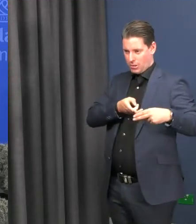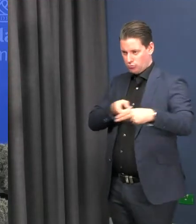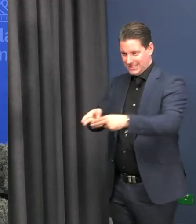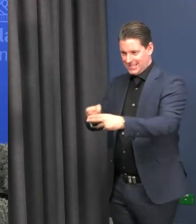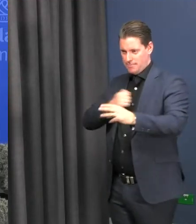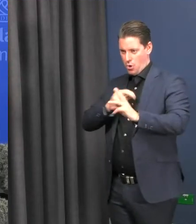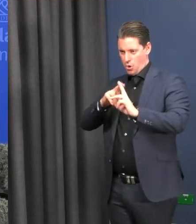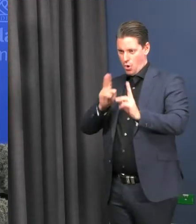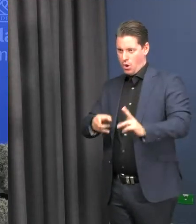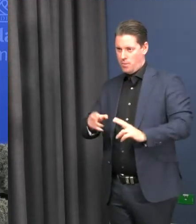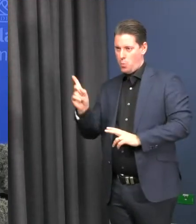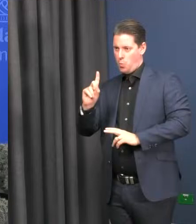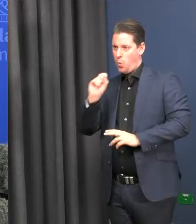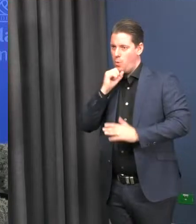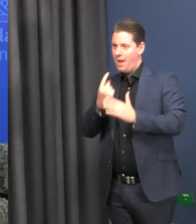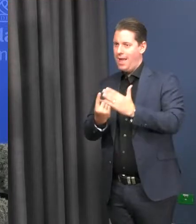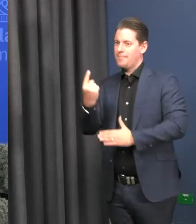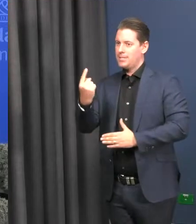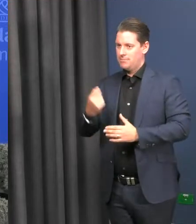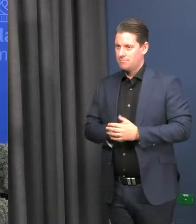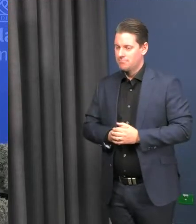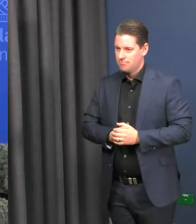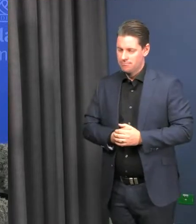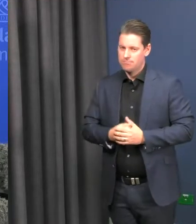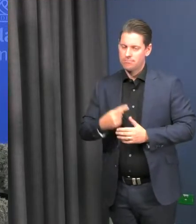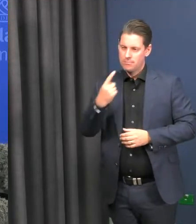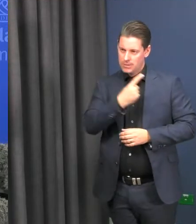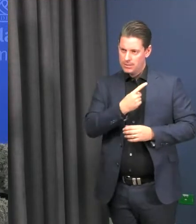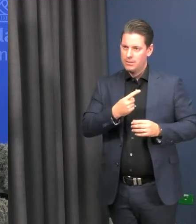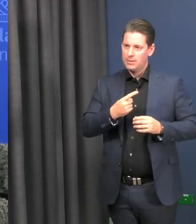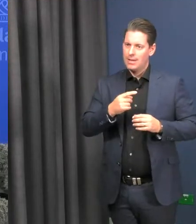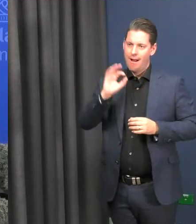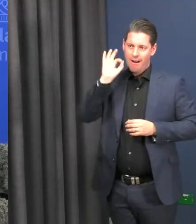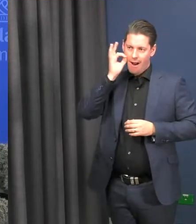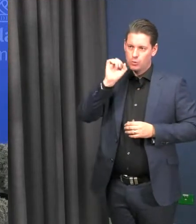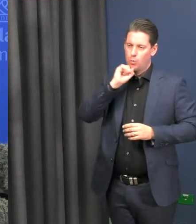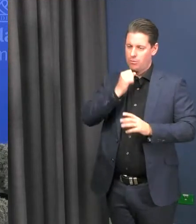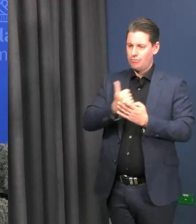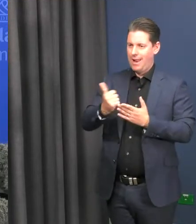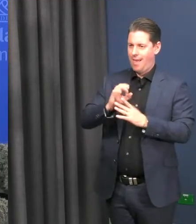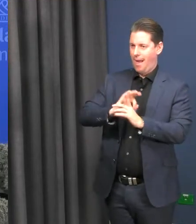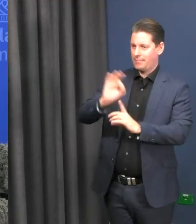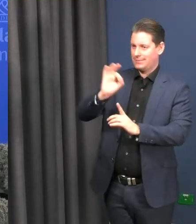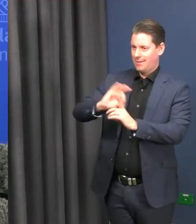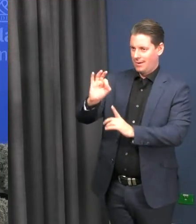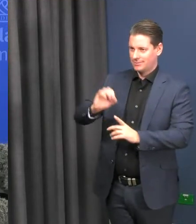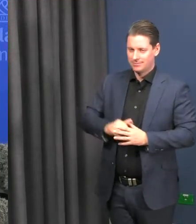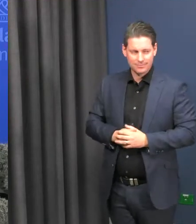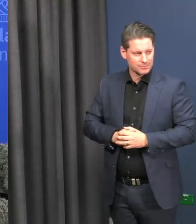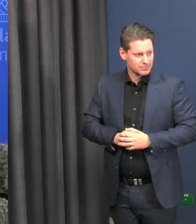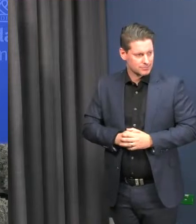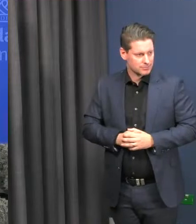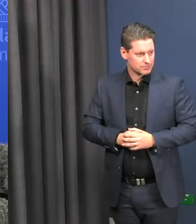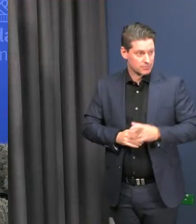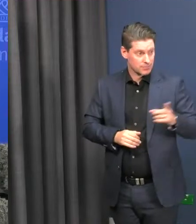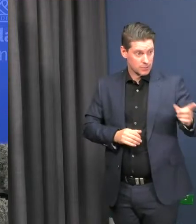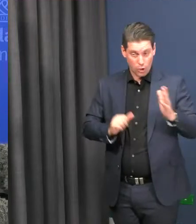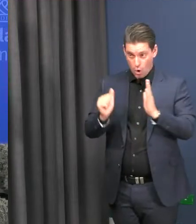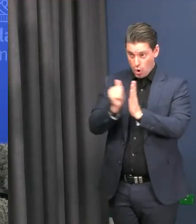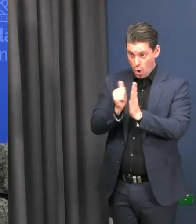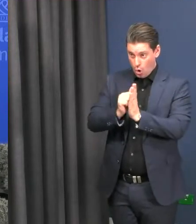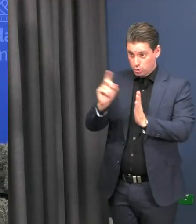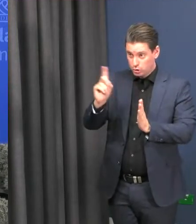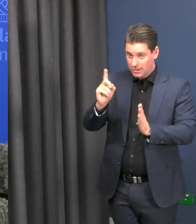home. And as the Lord Mayor said, that'll continue to be updated, and it's important that does. Is there any advice on the issue today, or will there still be